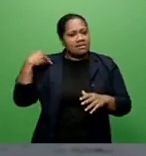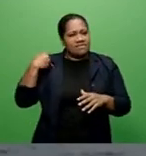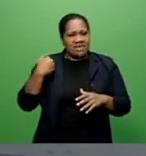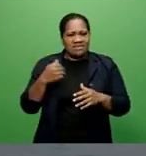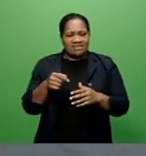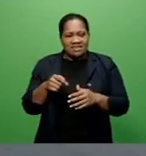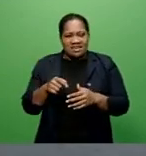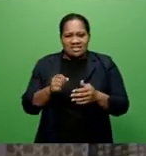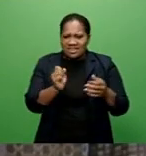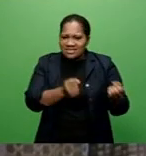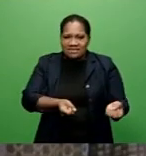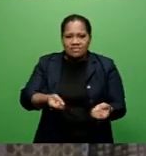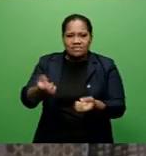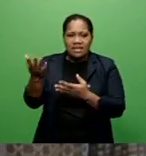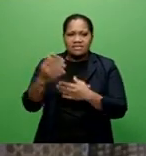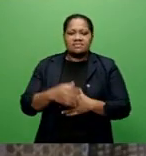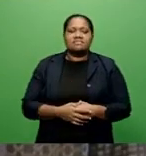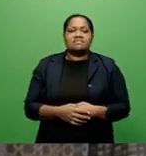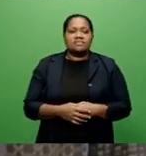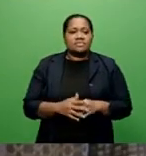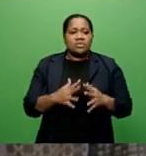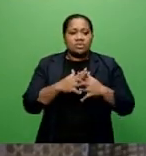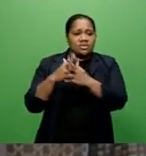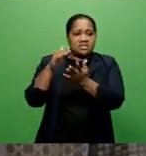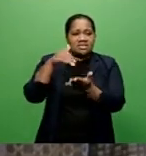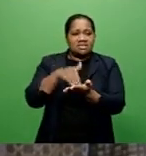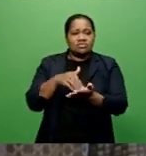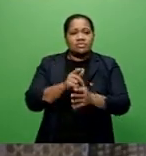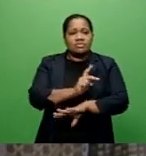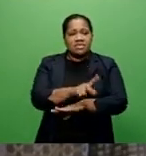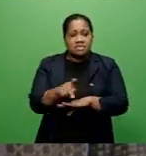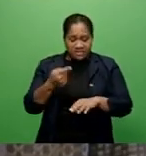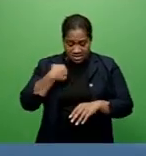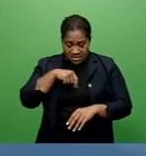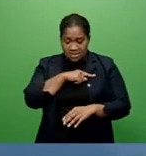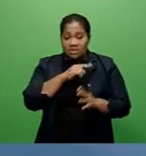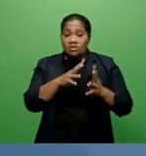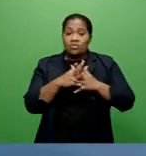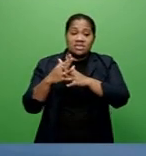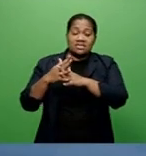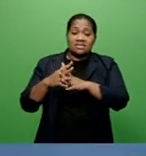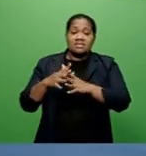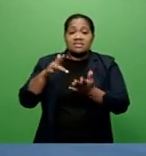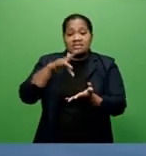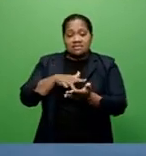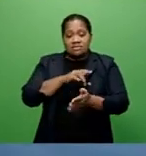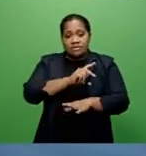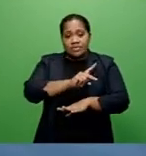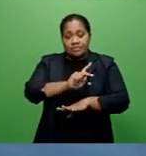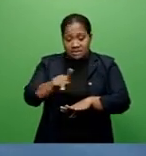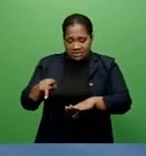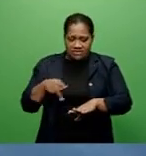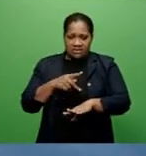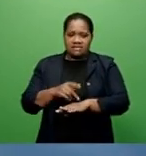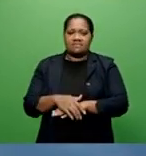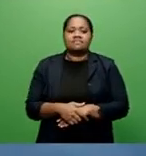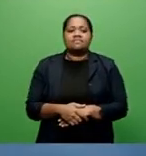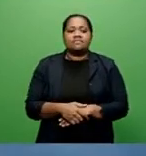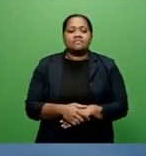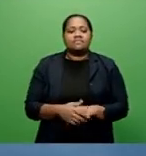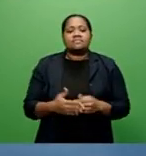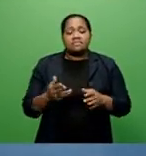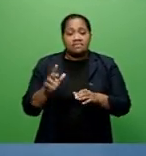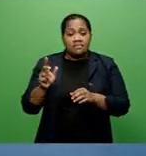just the Western Central Pacific. This is us in the Western Central Pacific, right? Despite the decline, Pacific Fishing